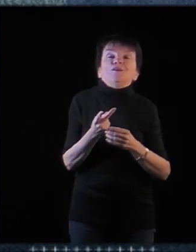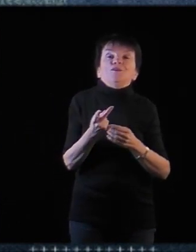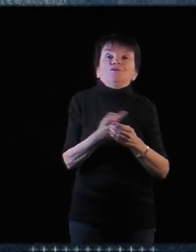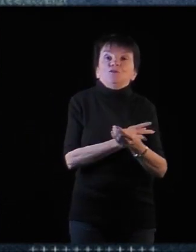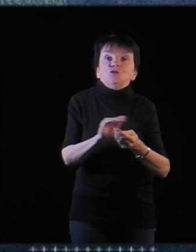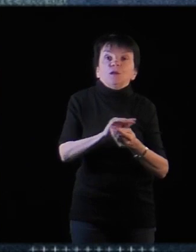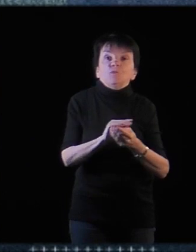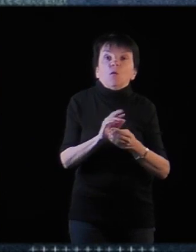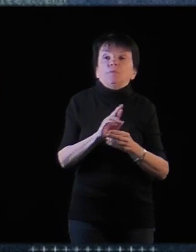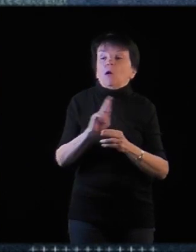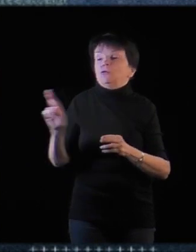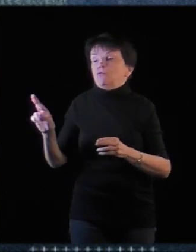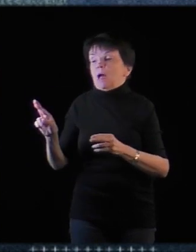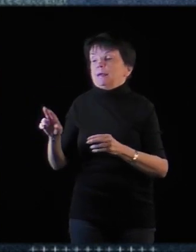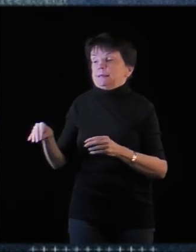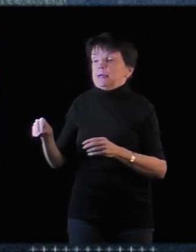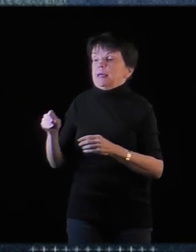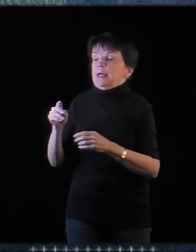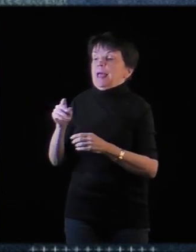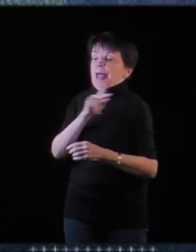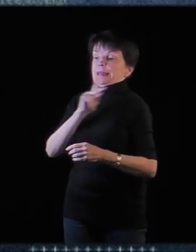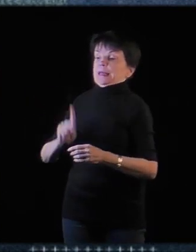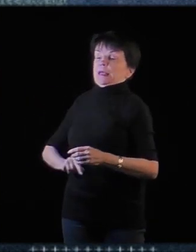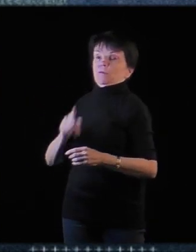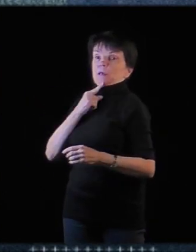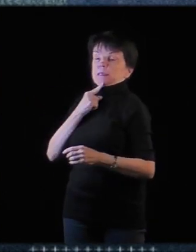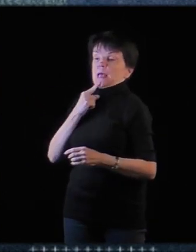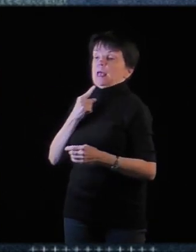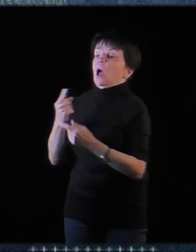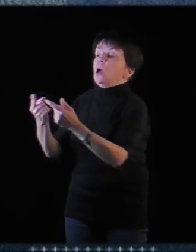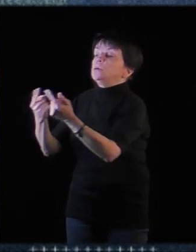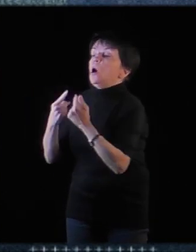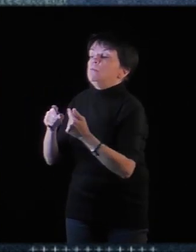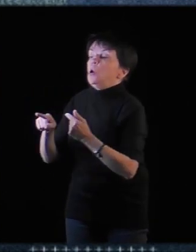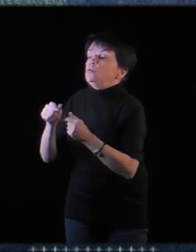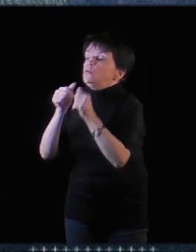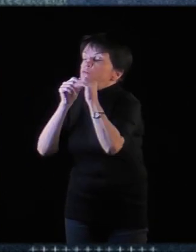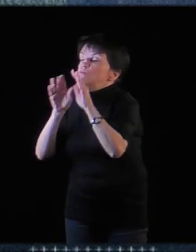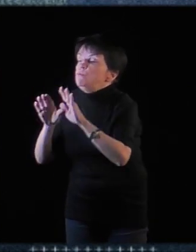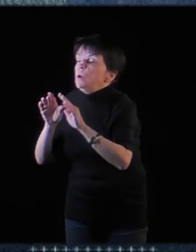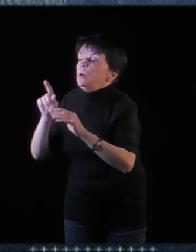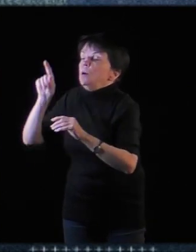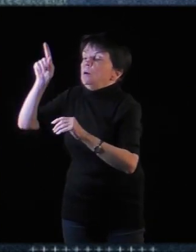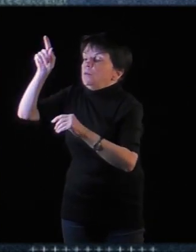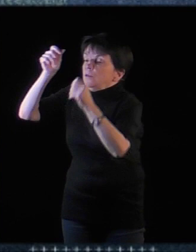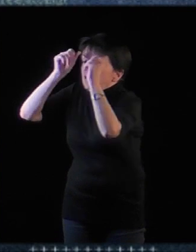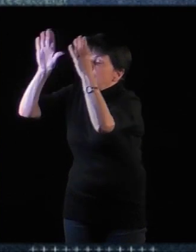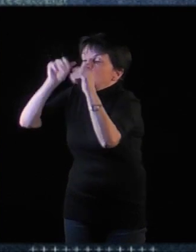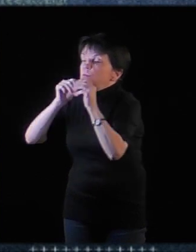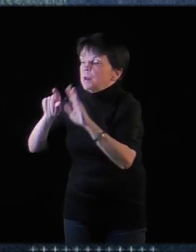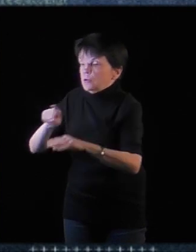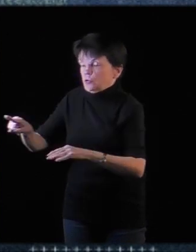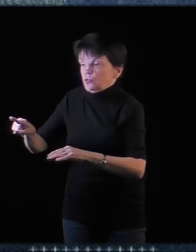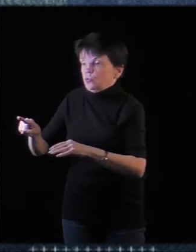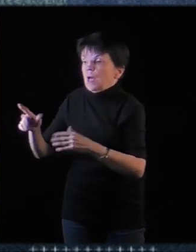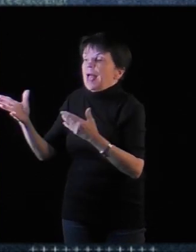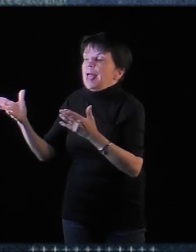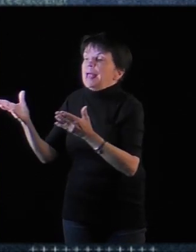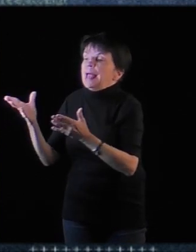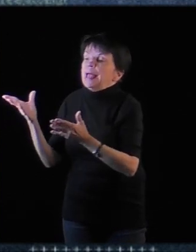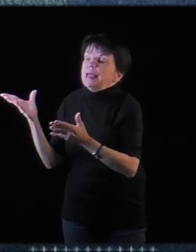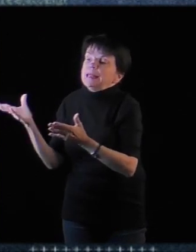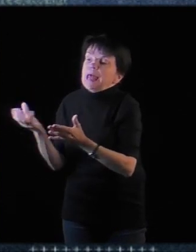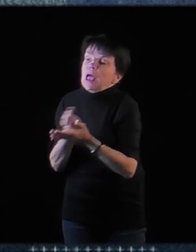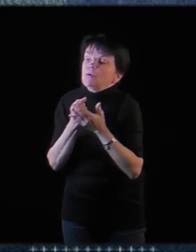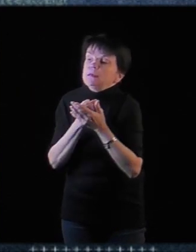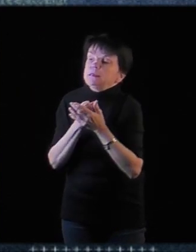Father, inherit,'" say it out loud, "'inherit the kingdom prepared for you